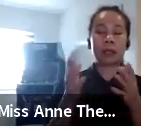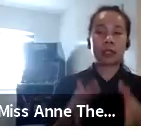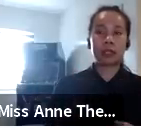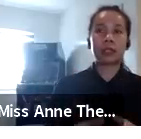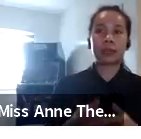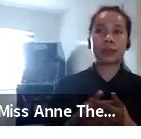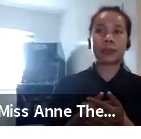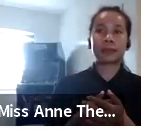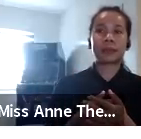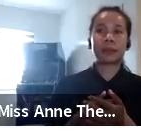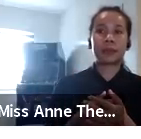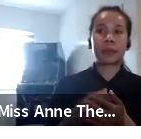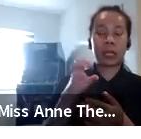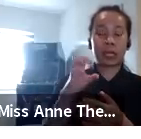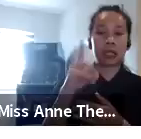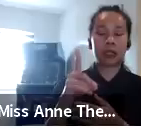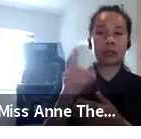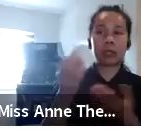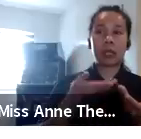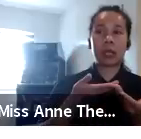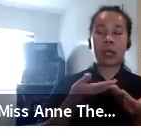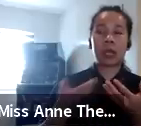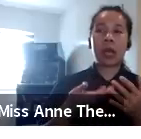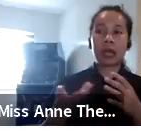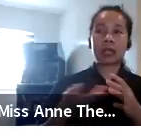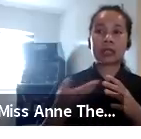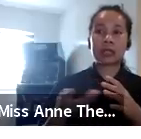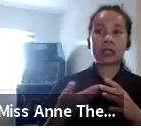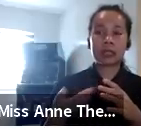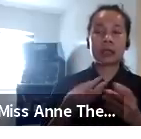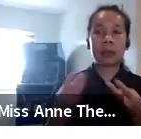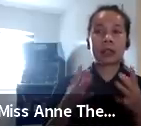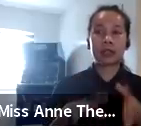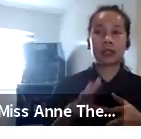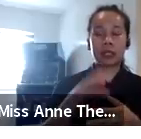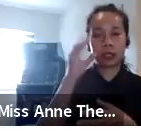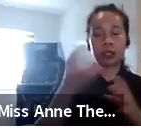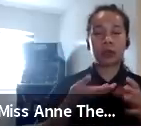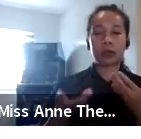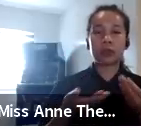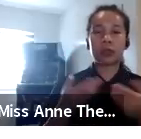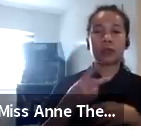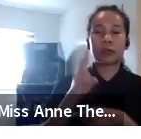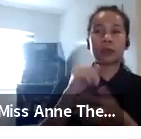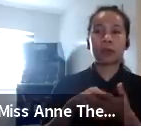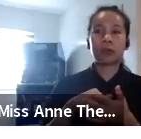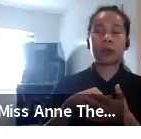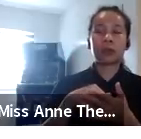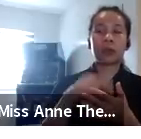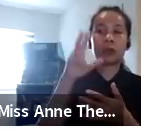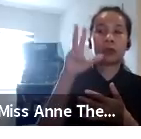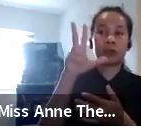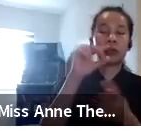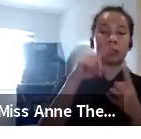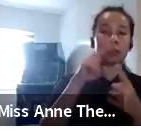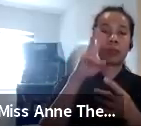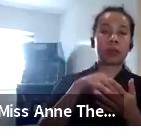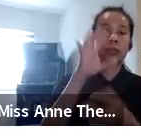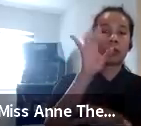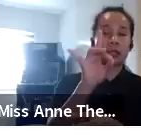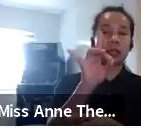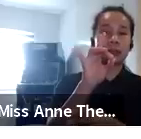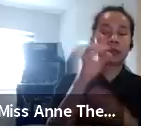Center, and e-learning access program and e-learning consultant from 2003 to 2008. So I have